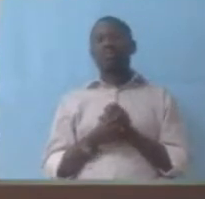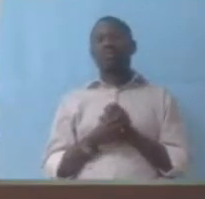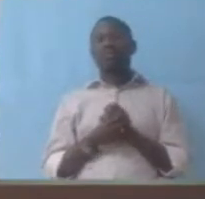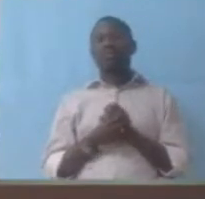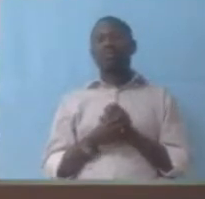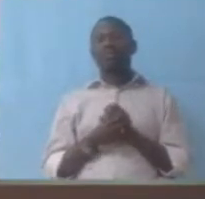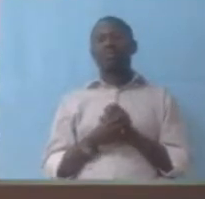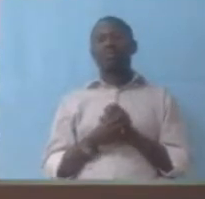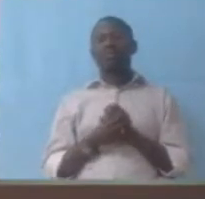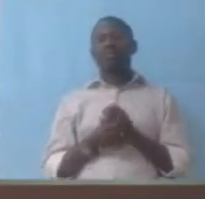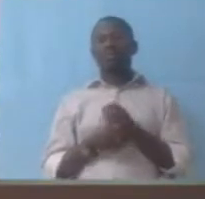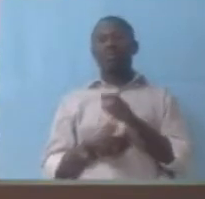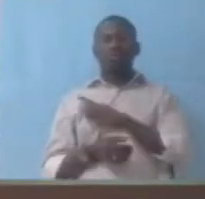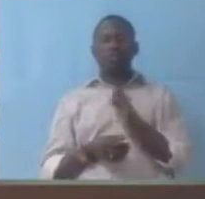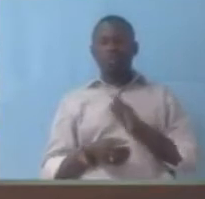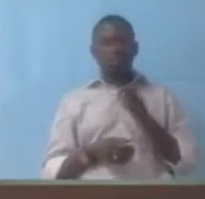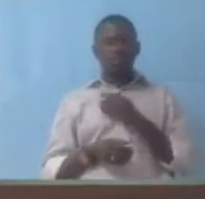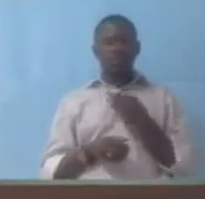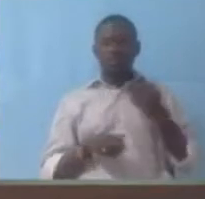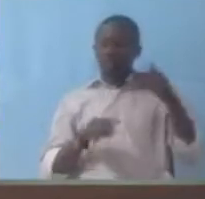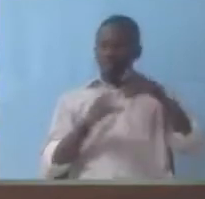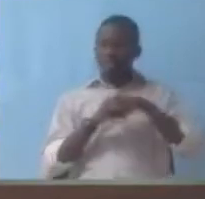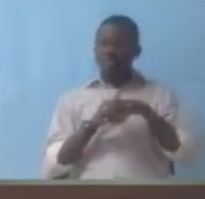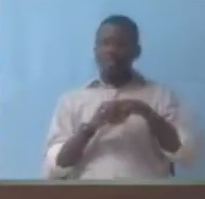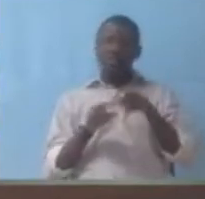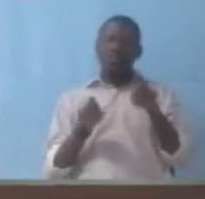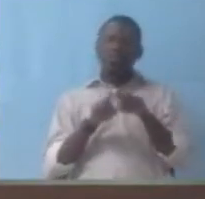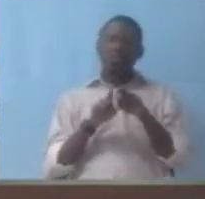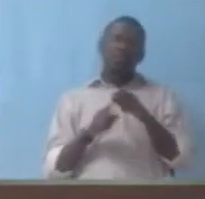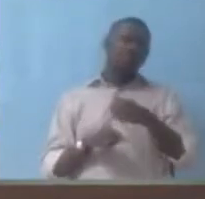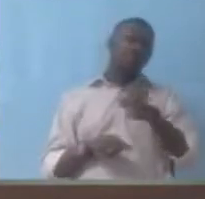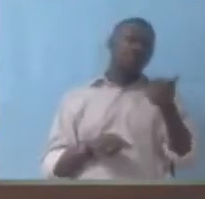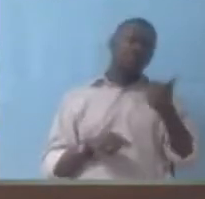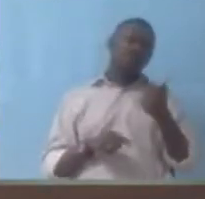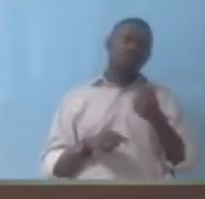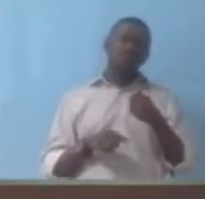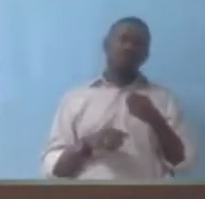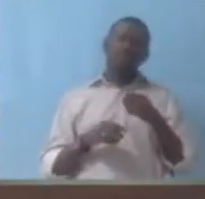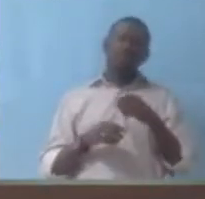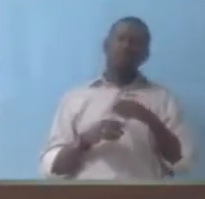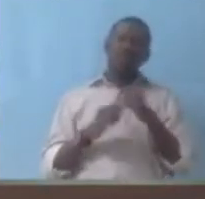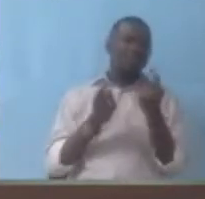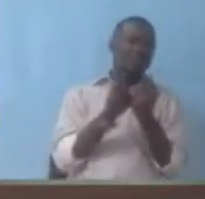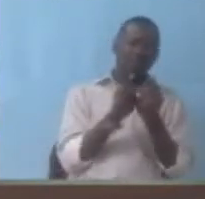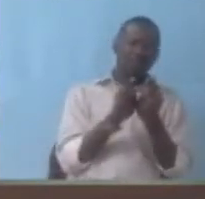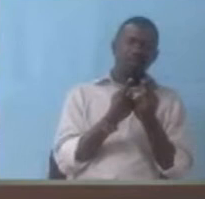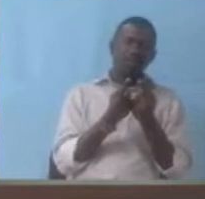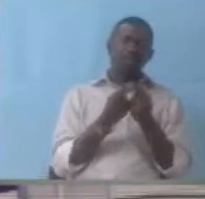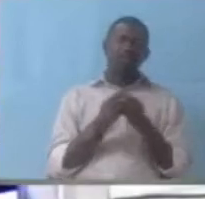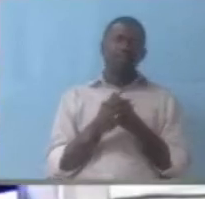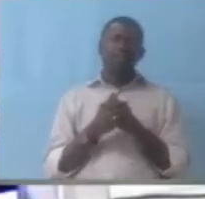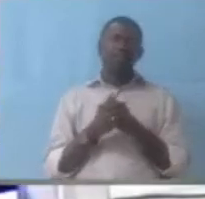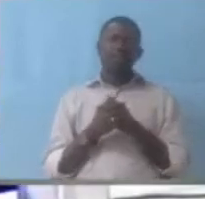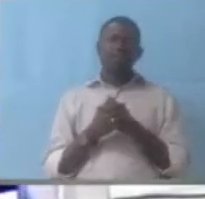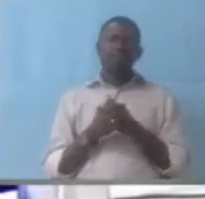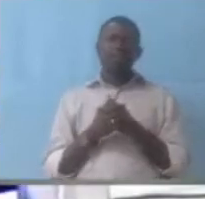we should not infuse it with some other, you know, some other attributes that Mrs.